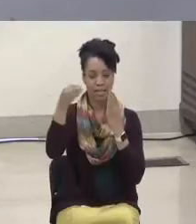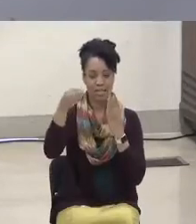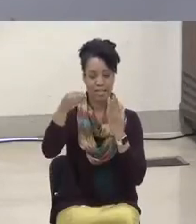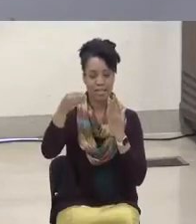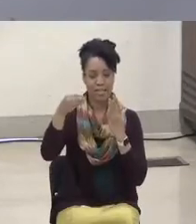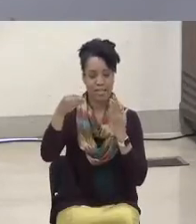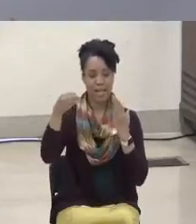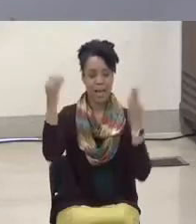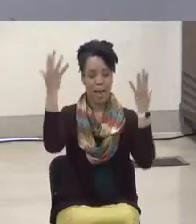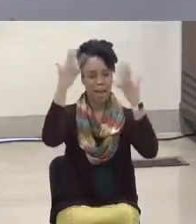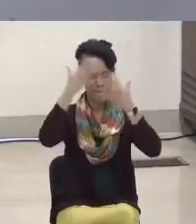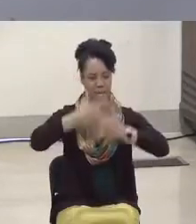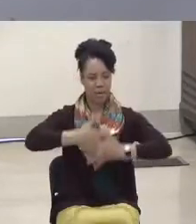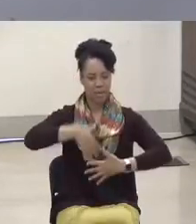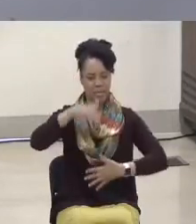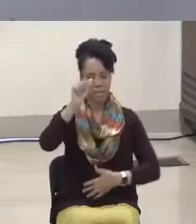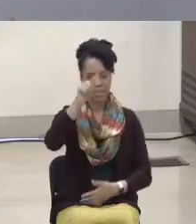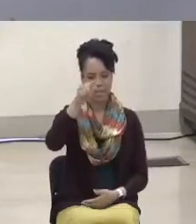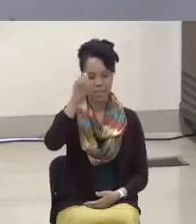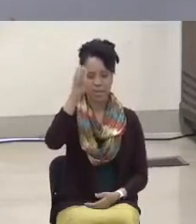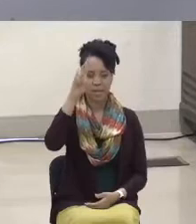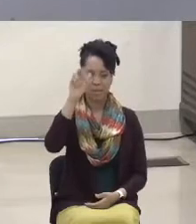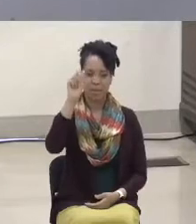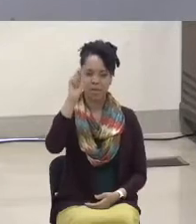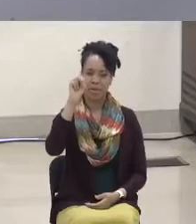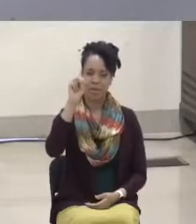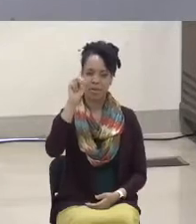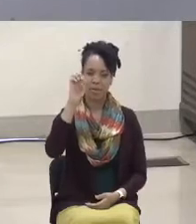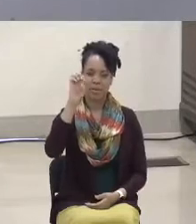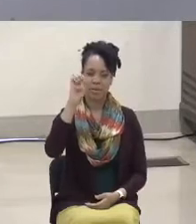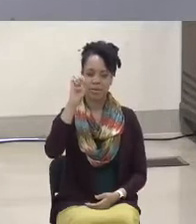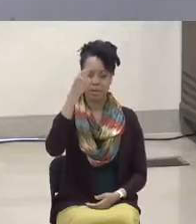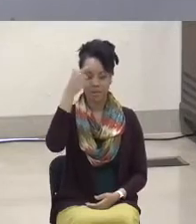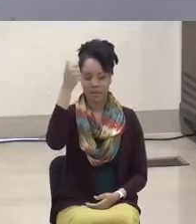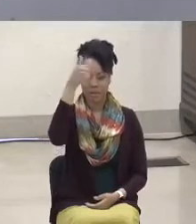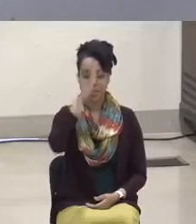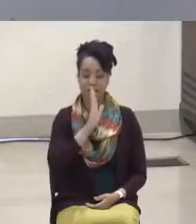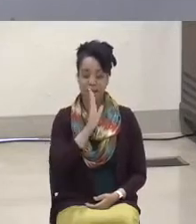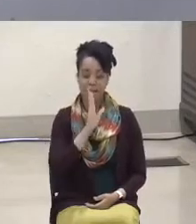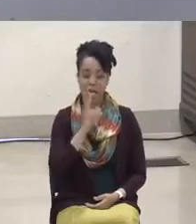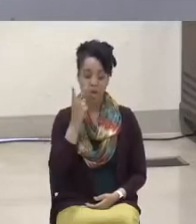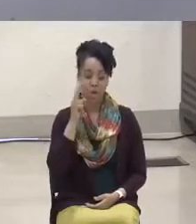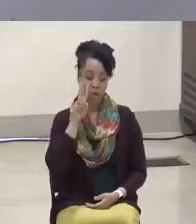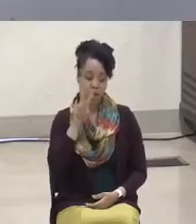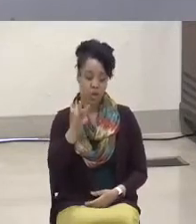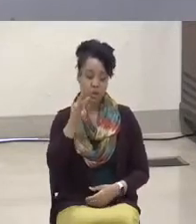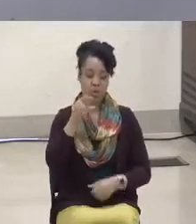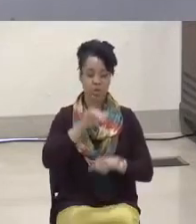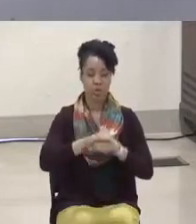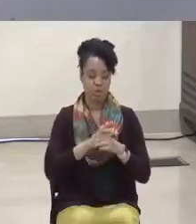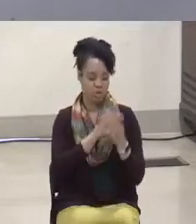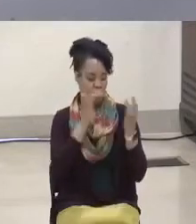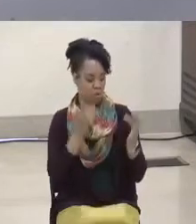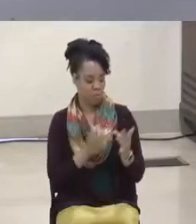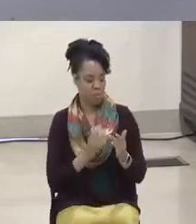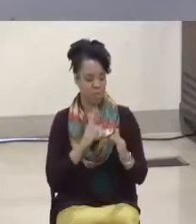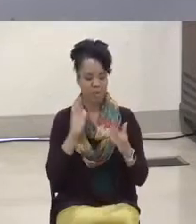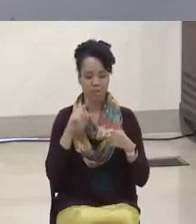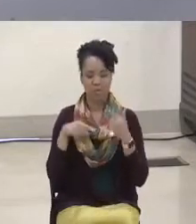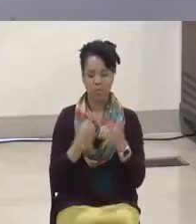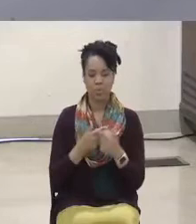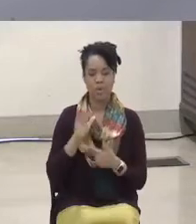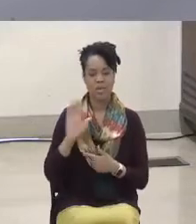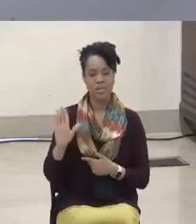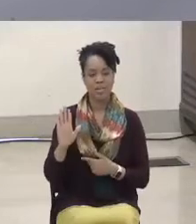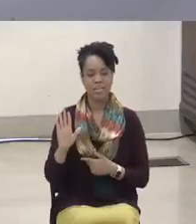looks on the heart. porque Dios mira el corazón. And so while his 7 brothers pass by Samuel, God keeps